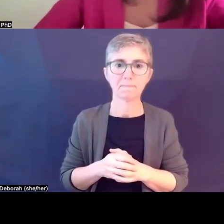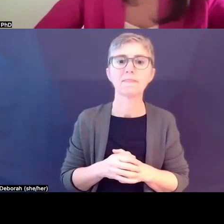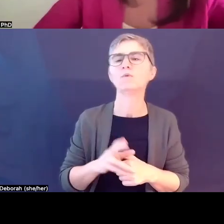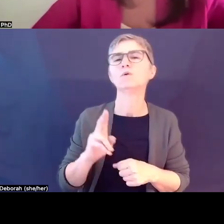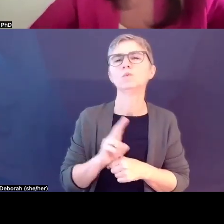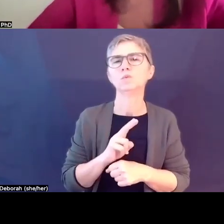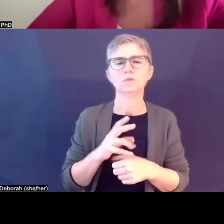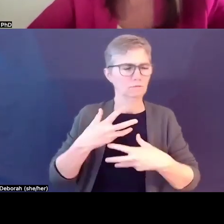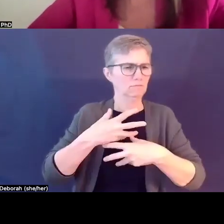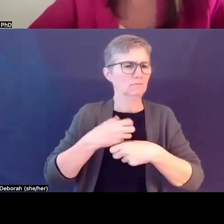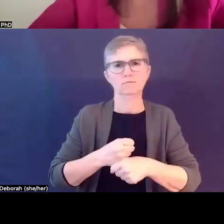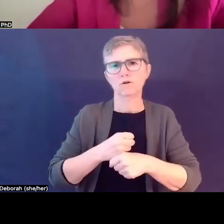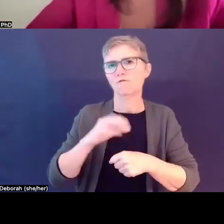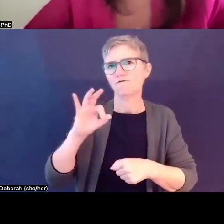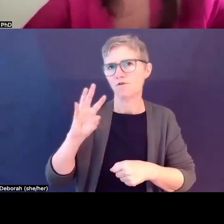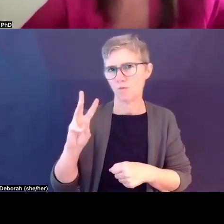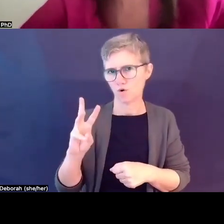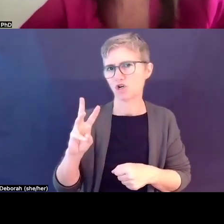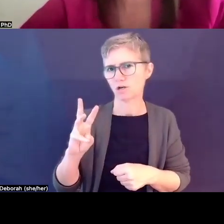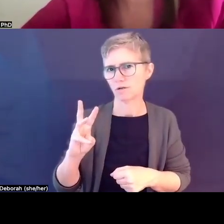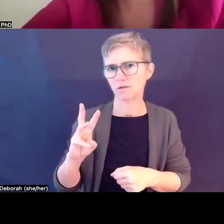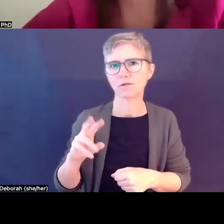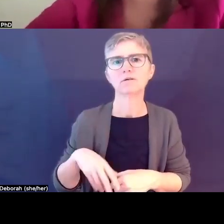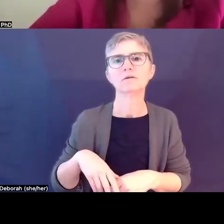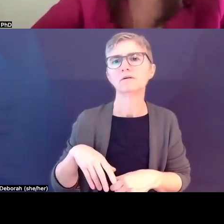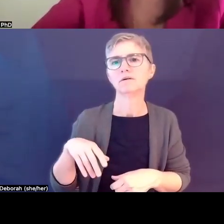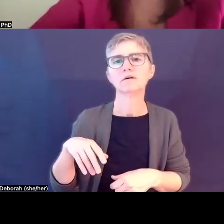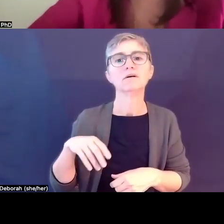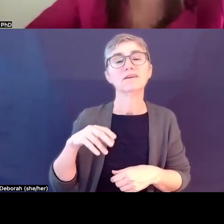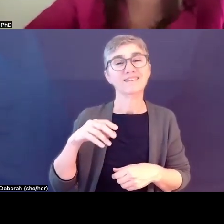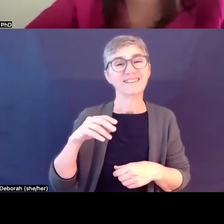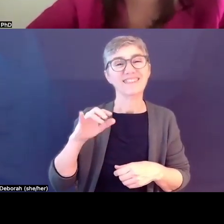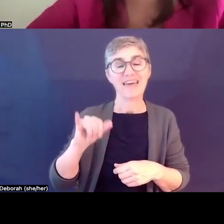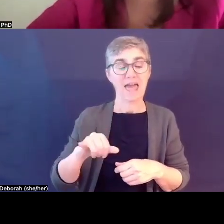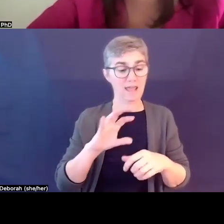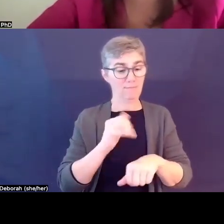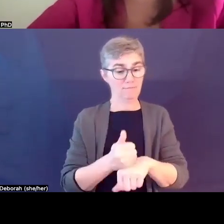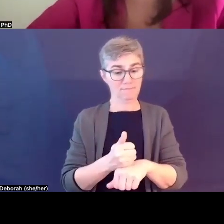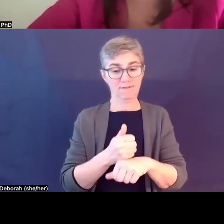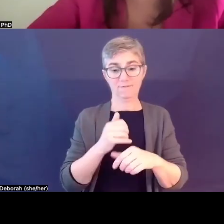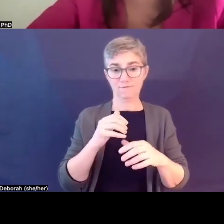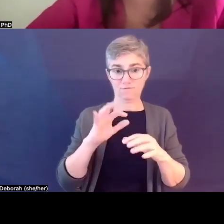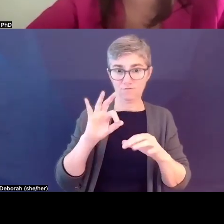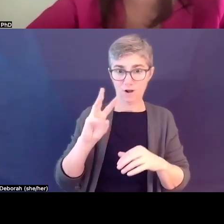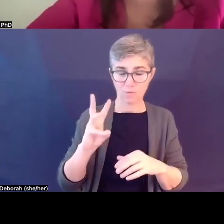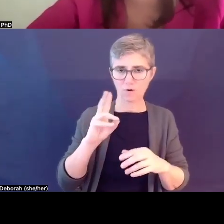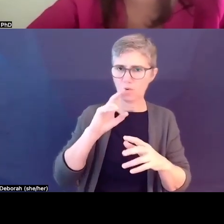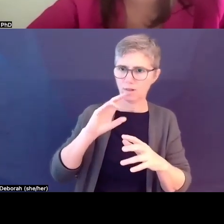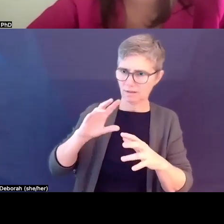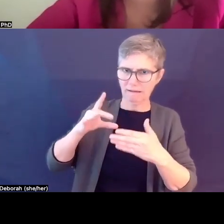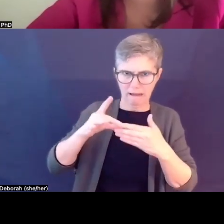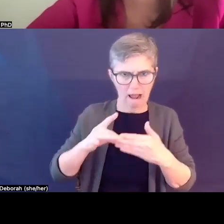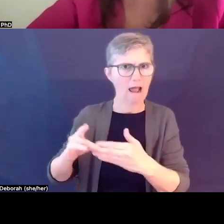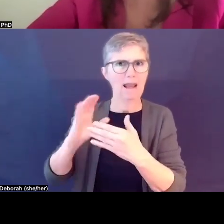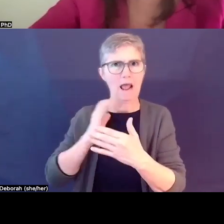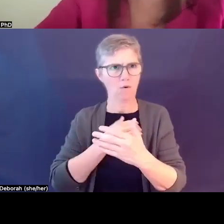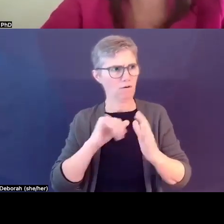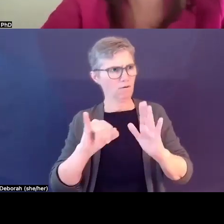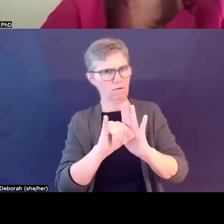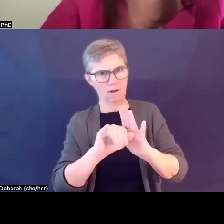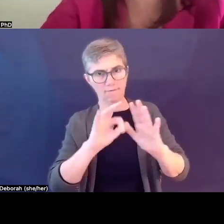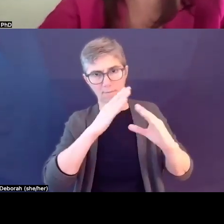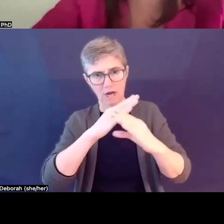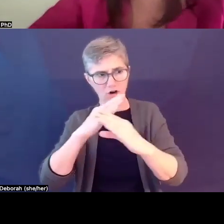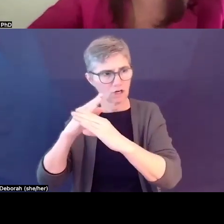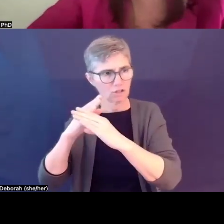Framework for Implementation Research, or CFIR 2.0, as the implementation framework that primarily guides our identification of barriers. But we find